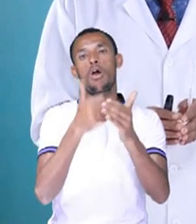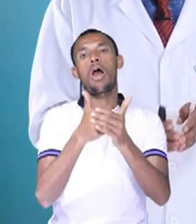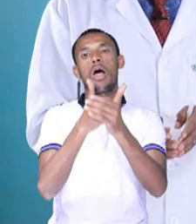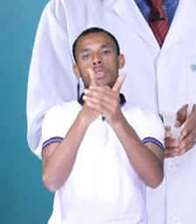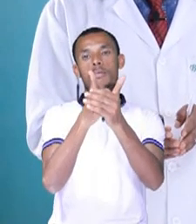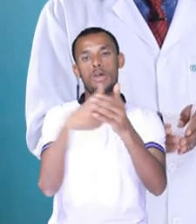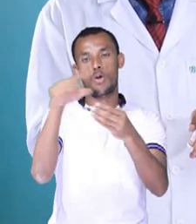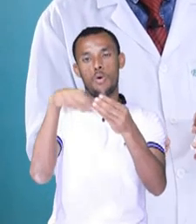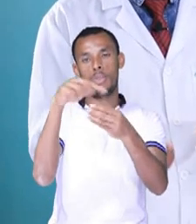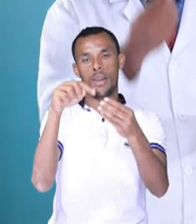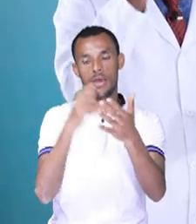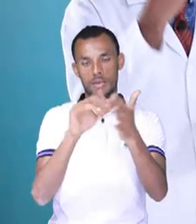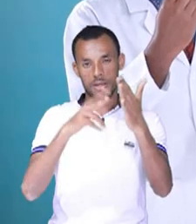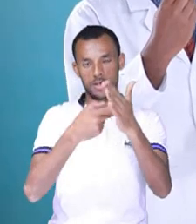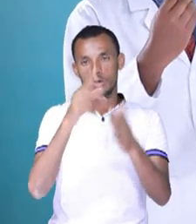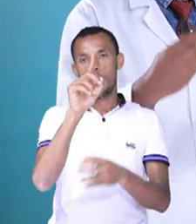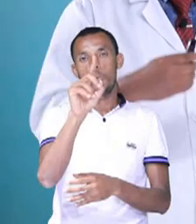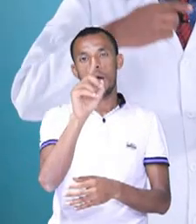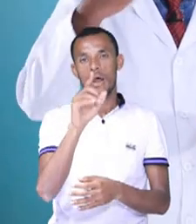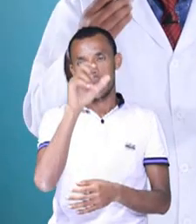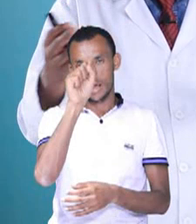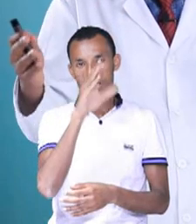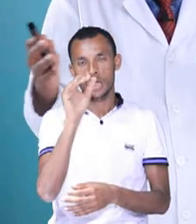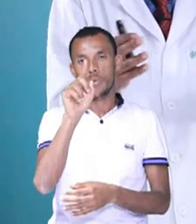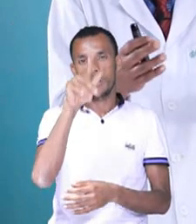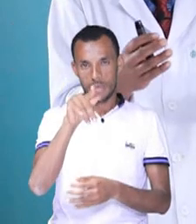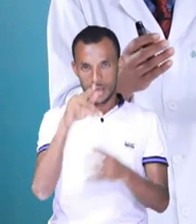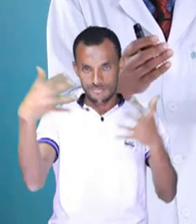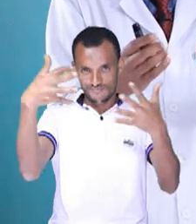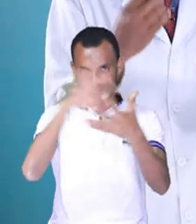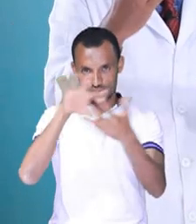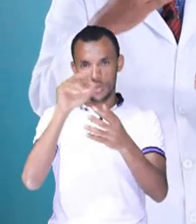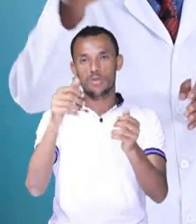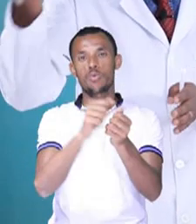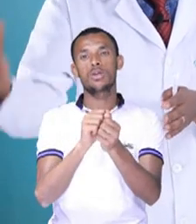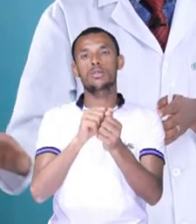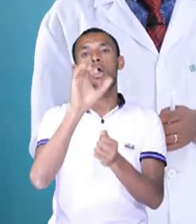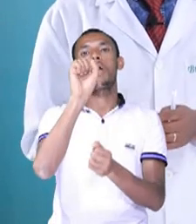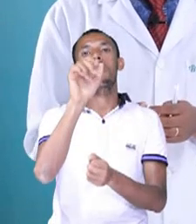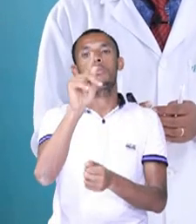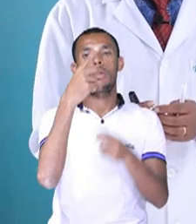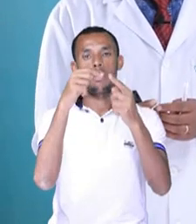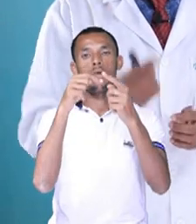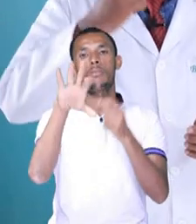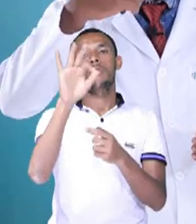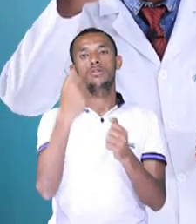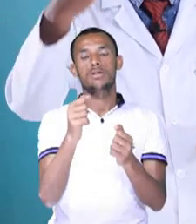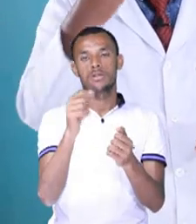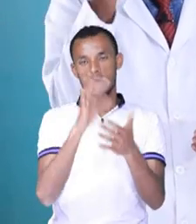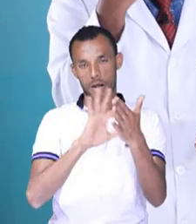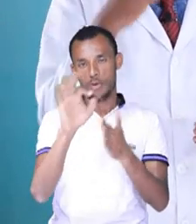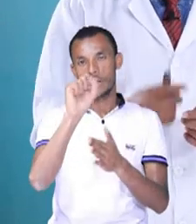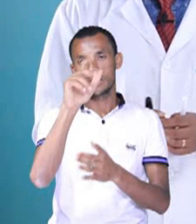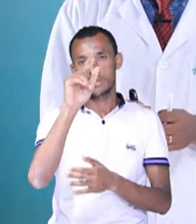atomic orbitals. That means 1s and 1p mixed together, sp can be formed. But the number